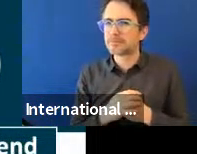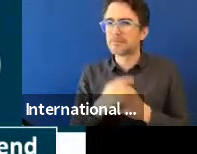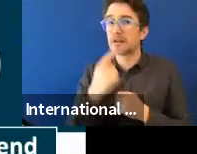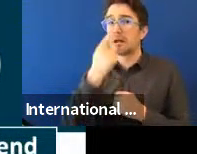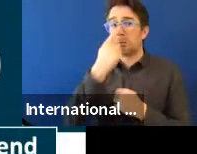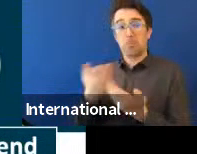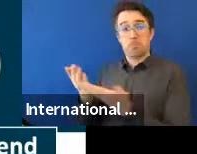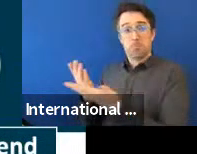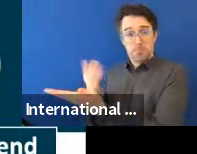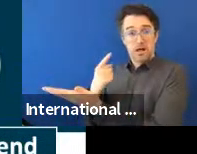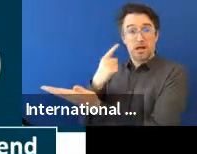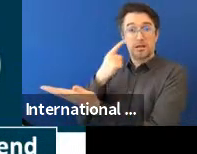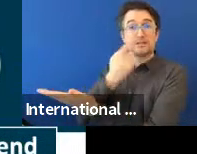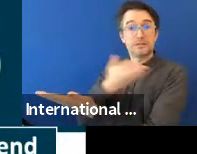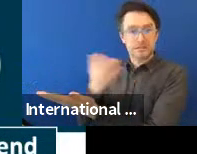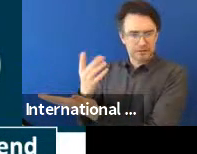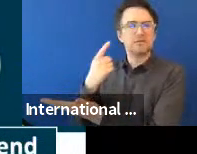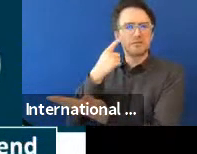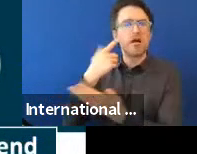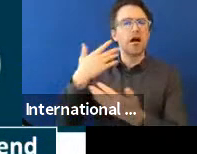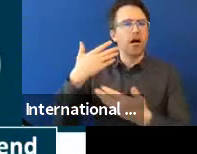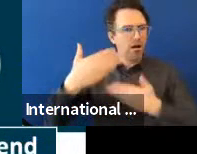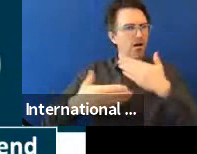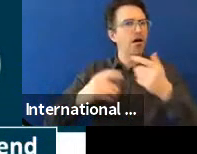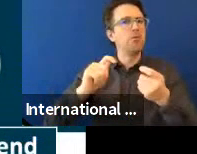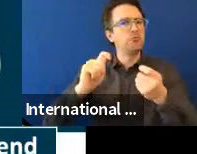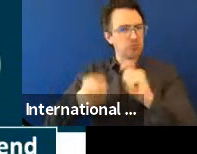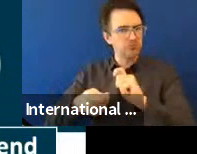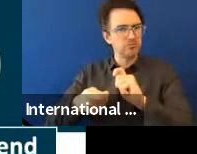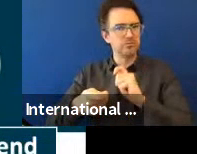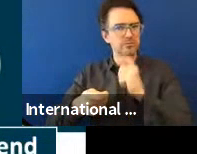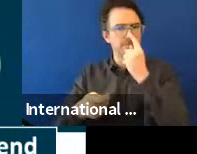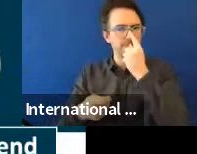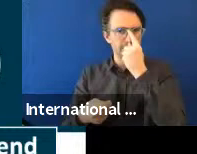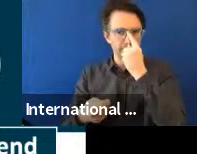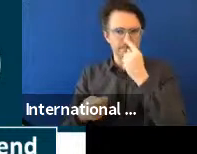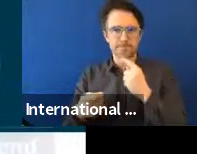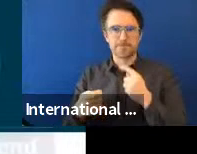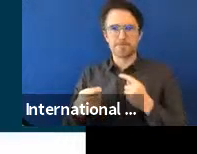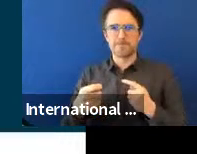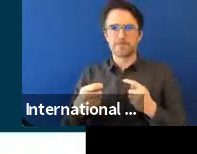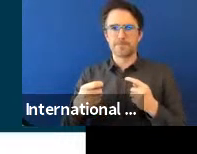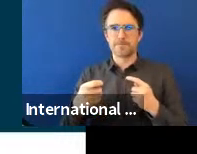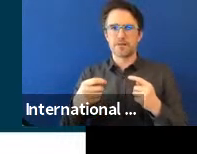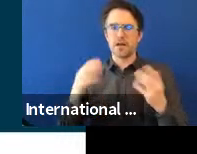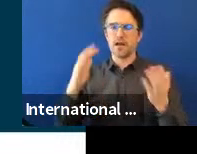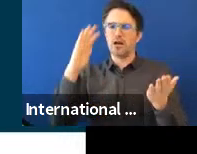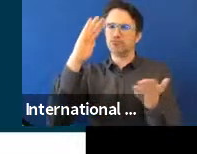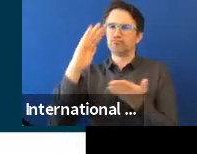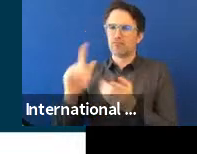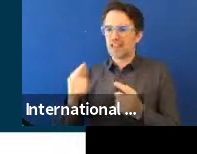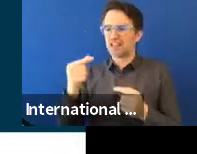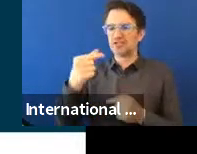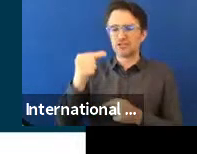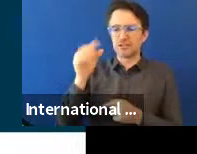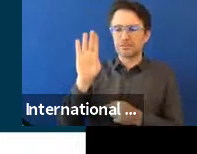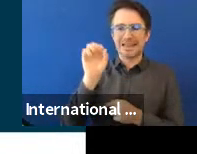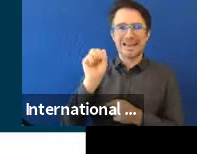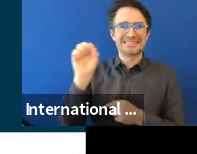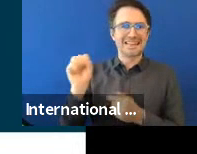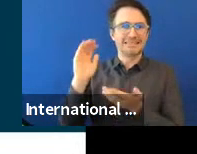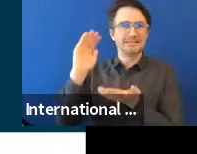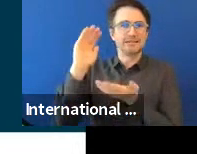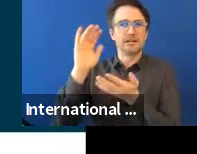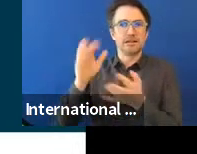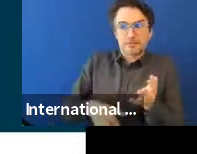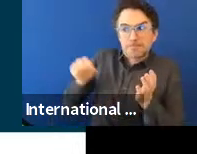is on the decline. On the next slide, you will see